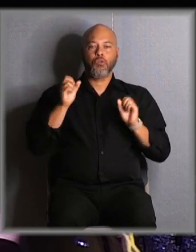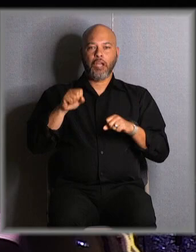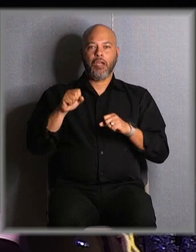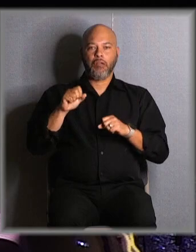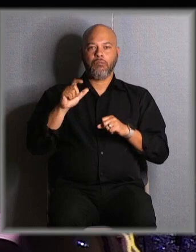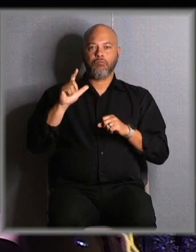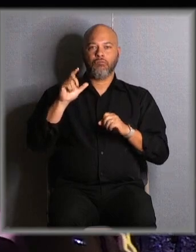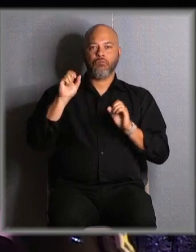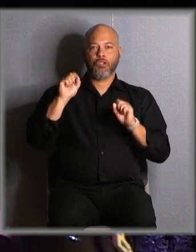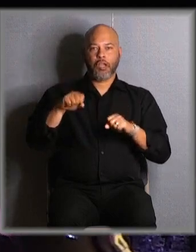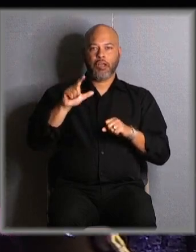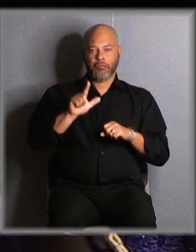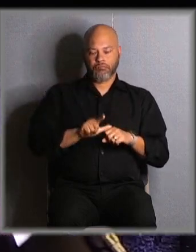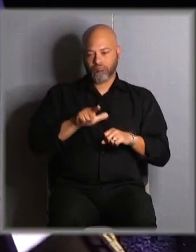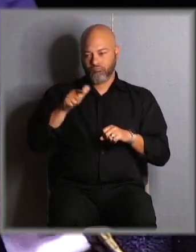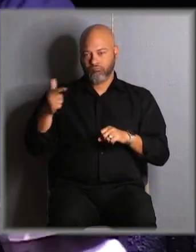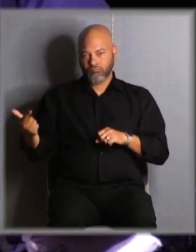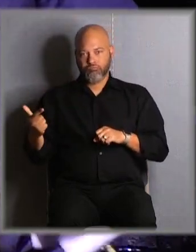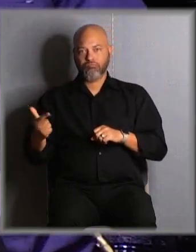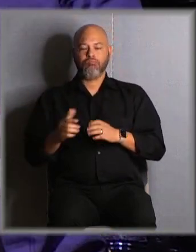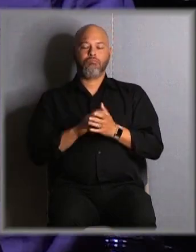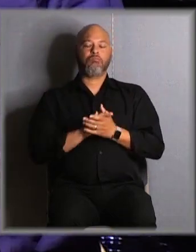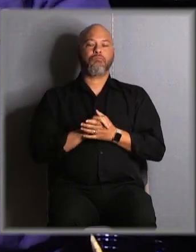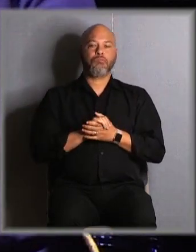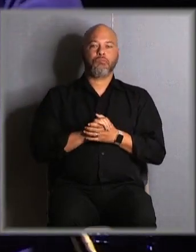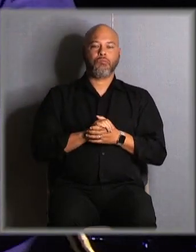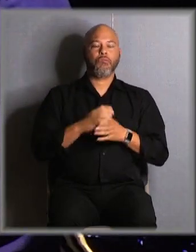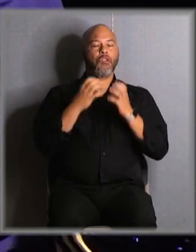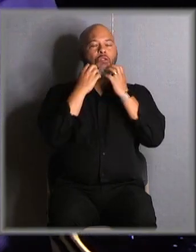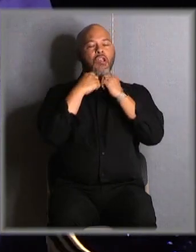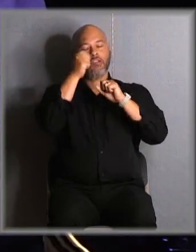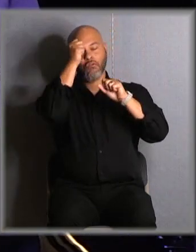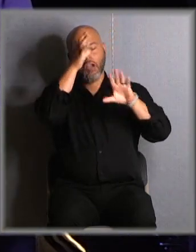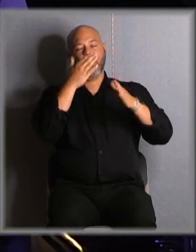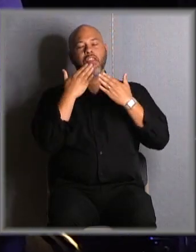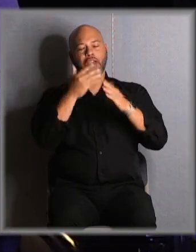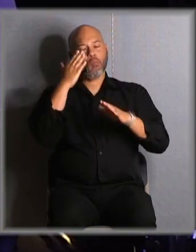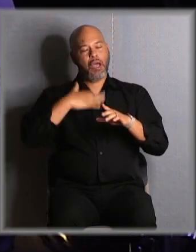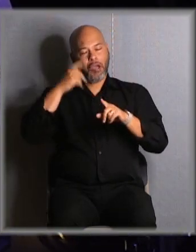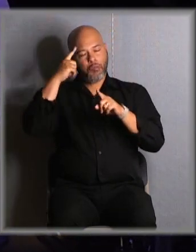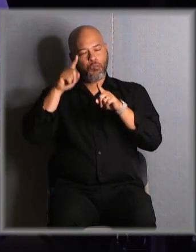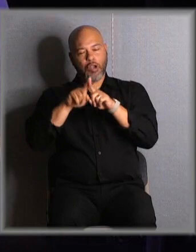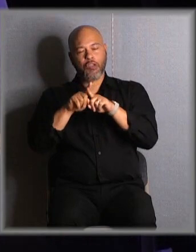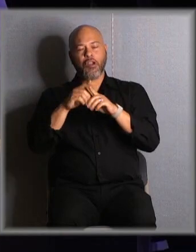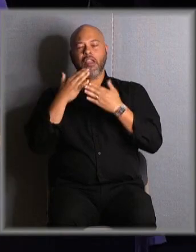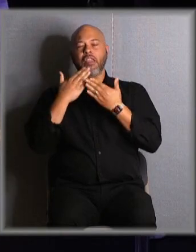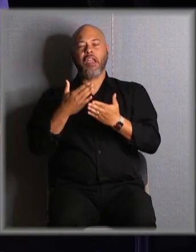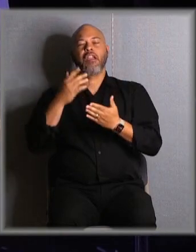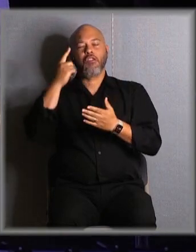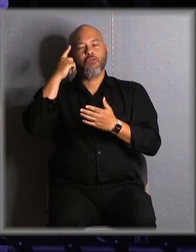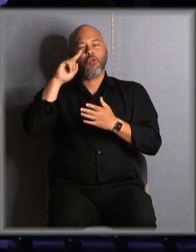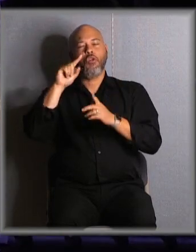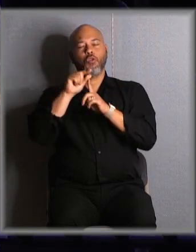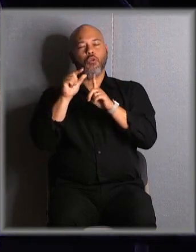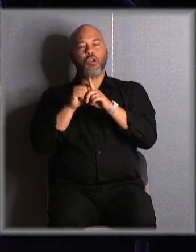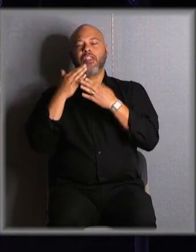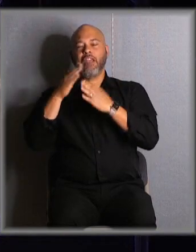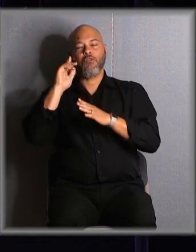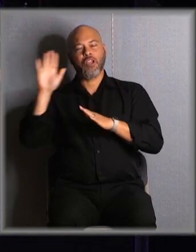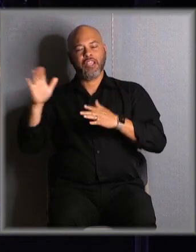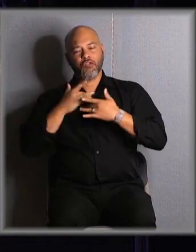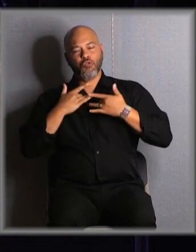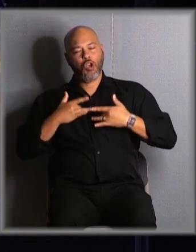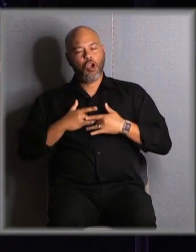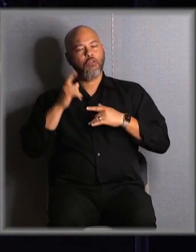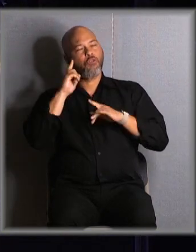you take us to the throne in the Word. Gracious Father, thank you for my brother. Thank you, Lord, for his heart for you,